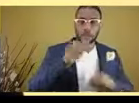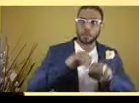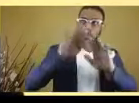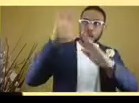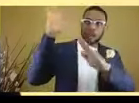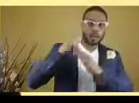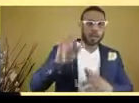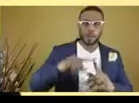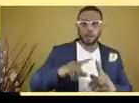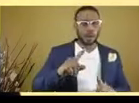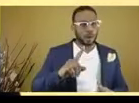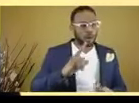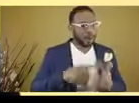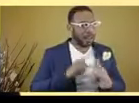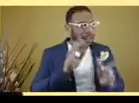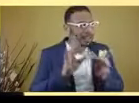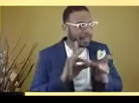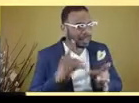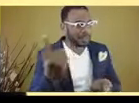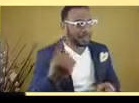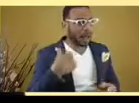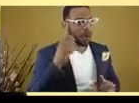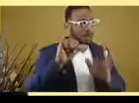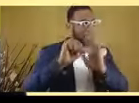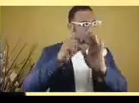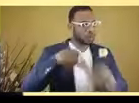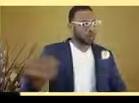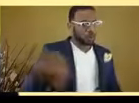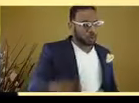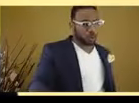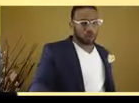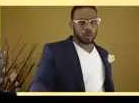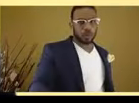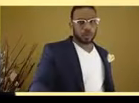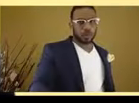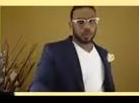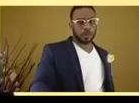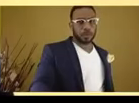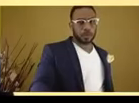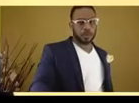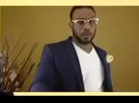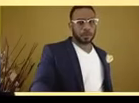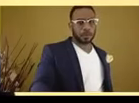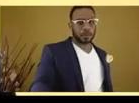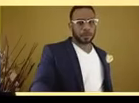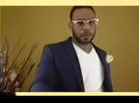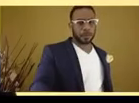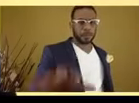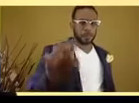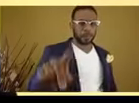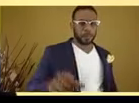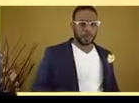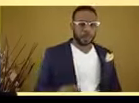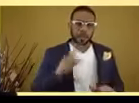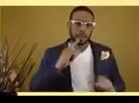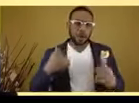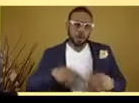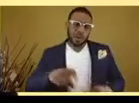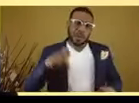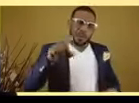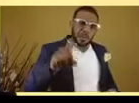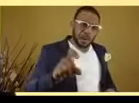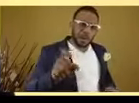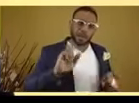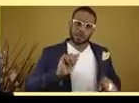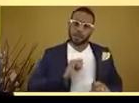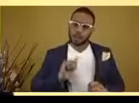But what he said is something I want to say to you in this endeavor, to all of you who have joined. He said, we must give ourselves